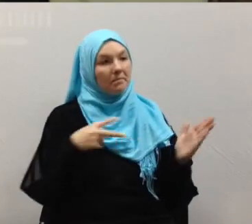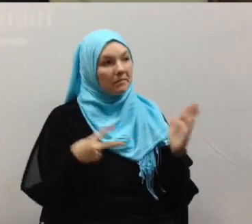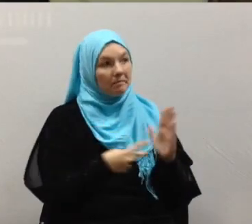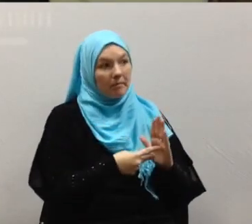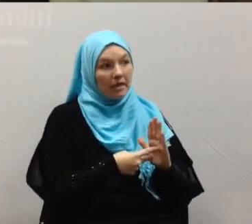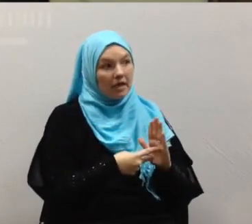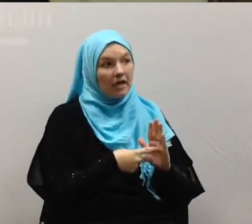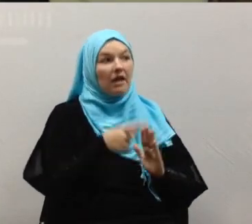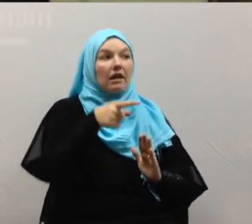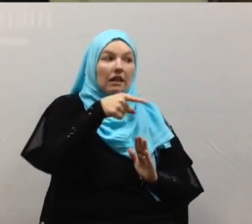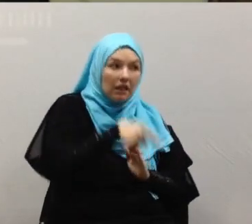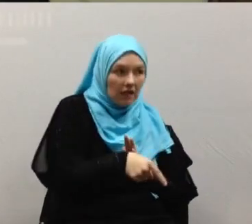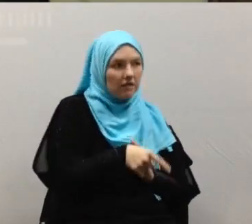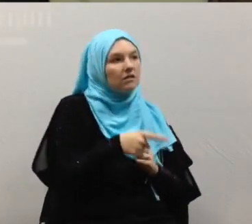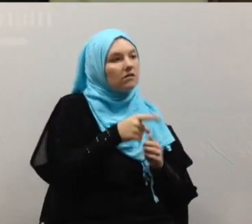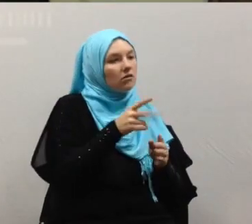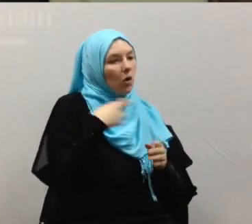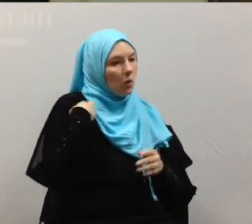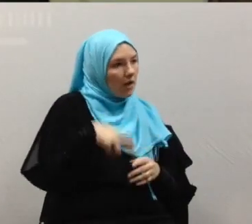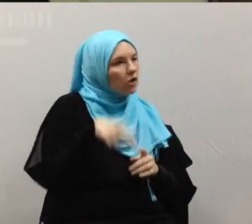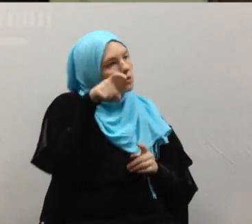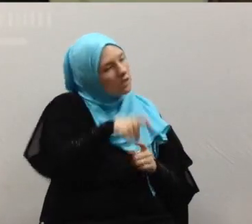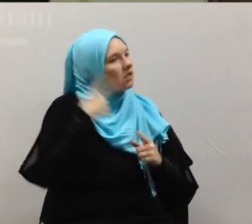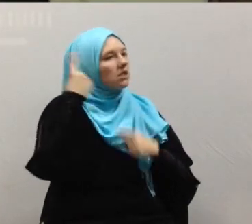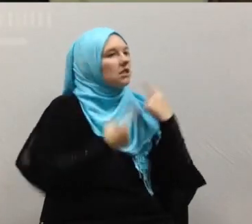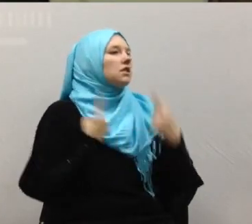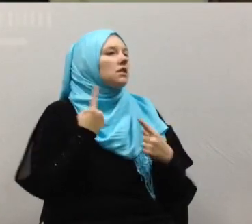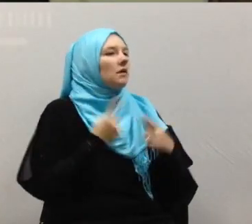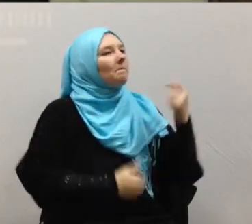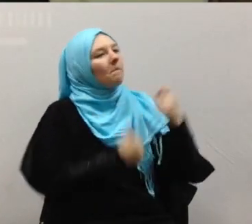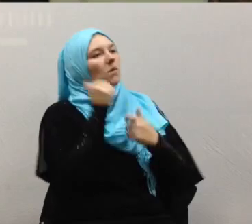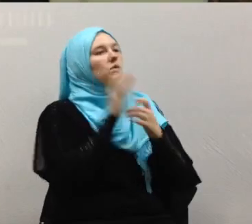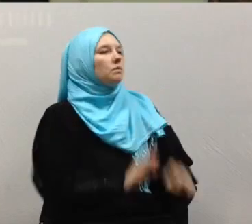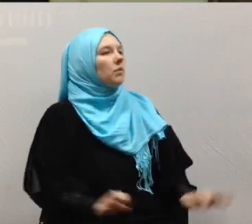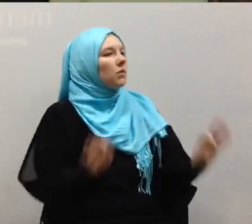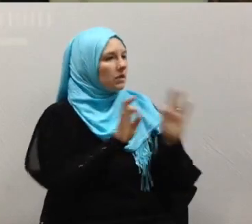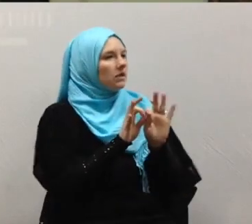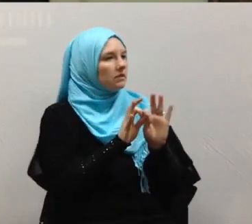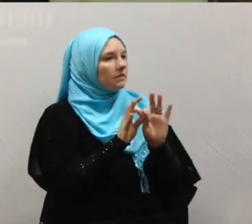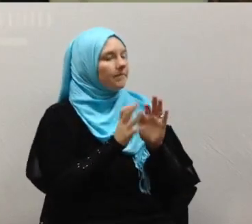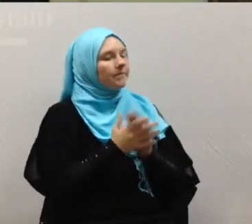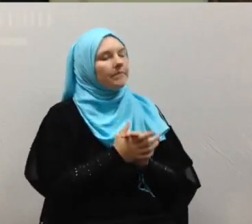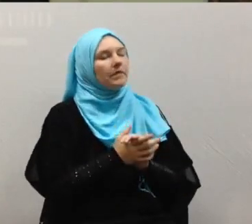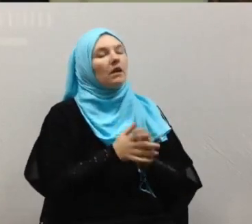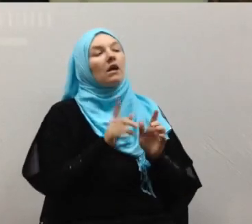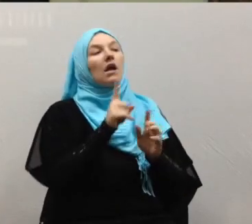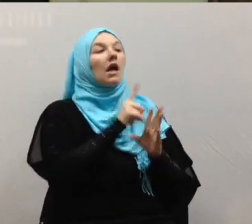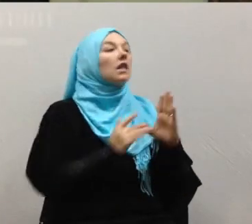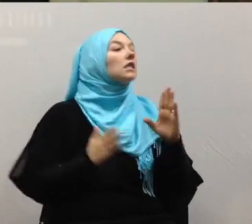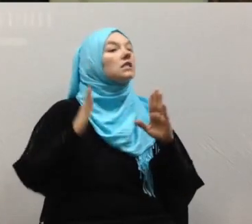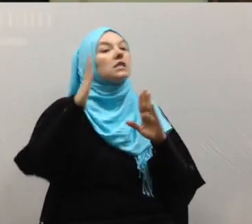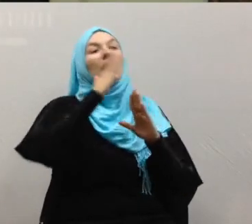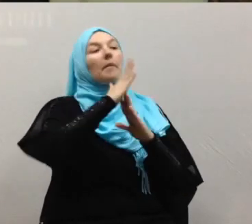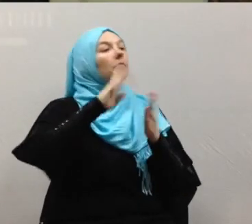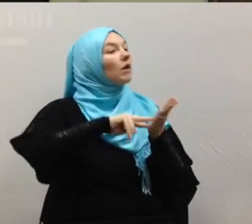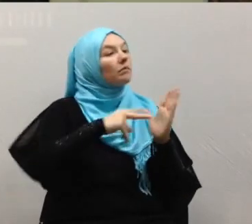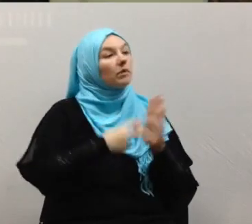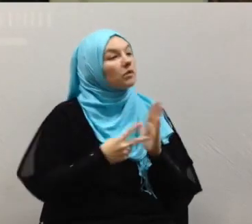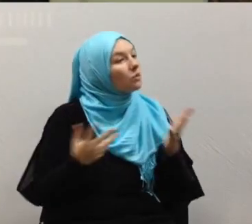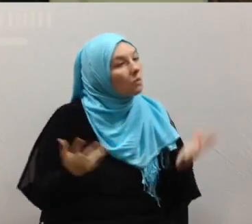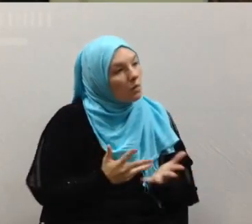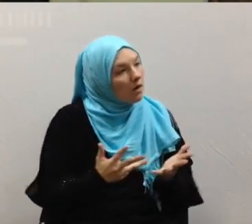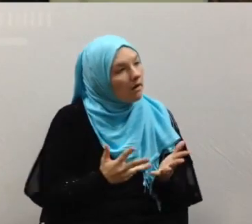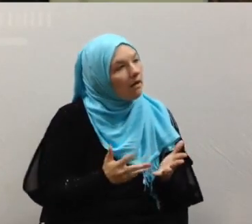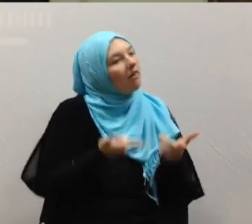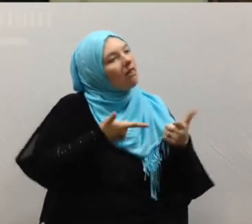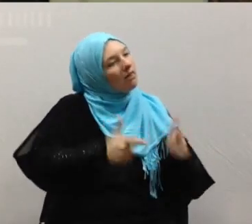most important. And the ultimate purpose is to let it prevail over all other belief